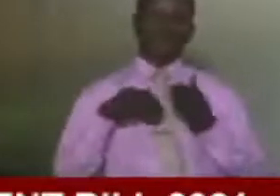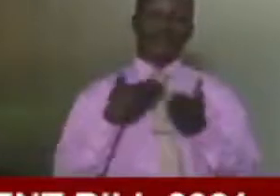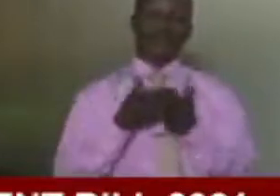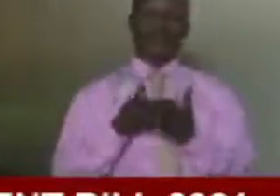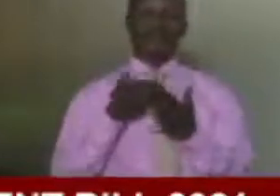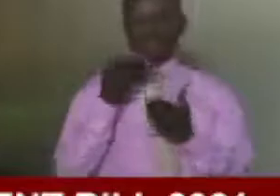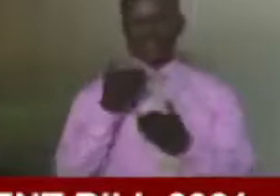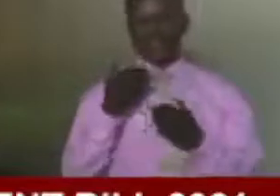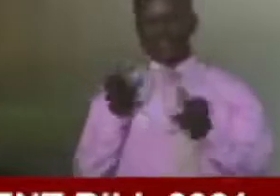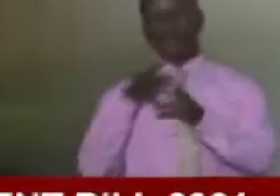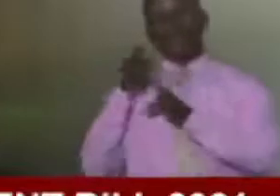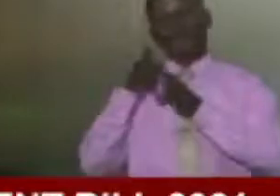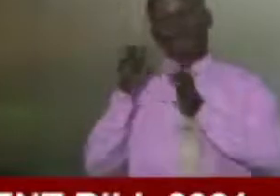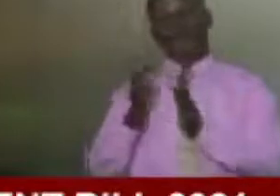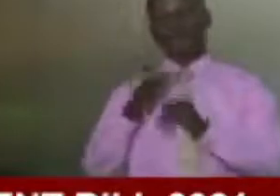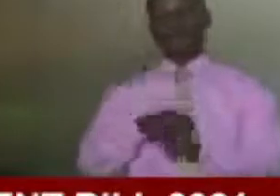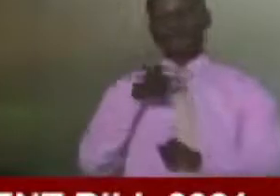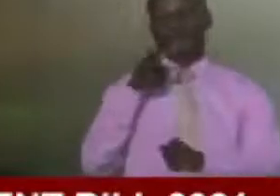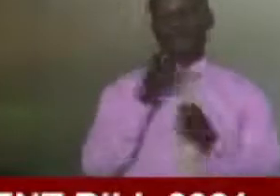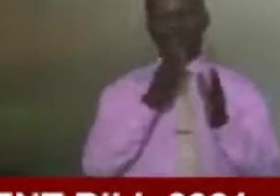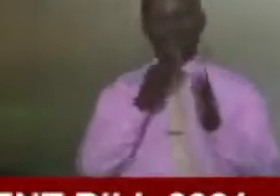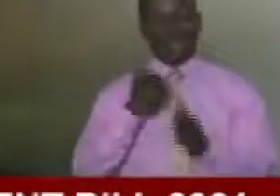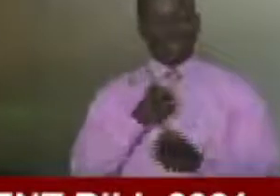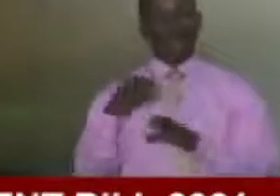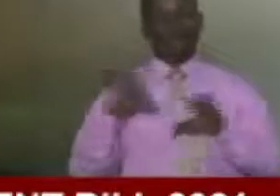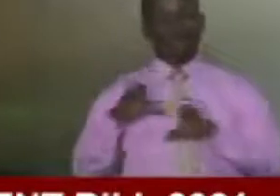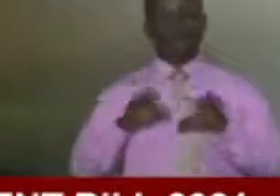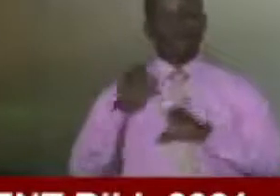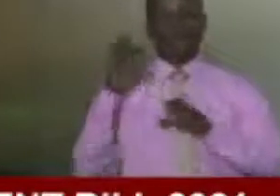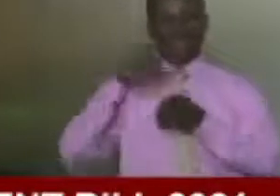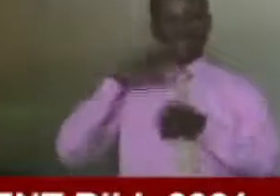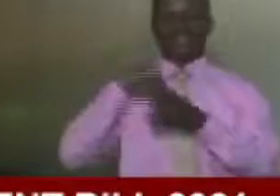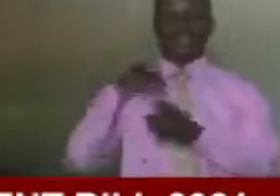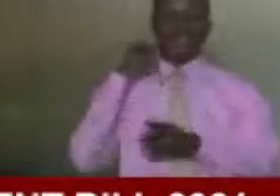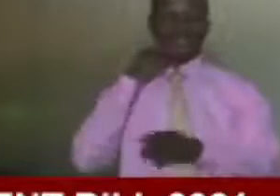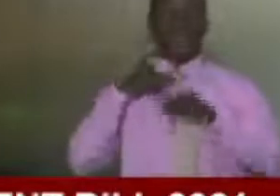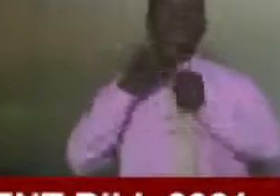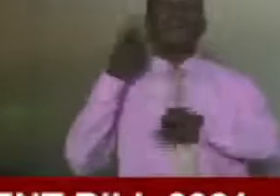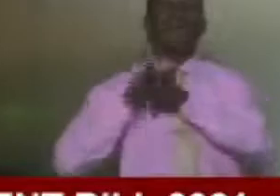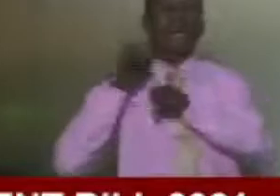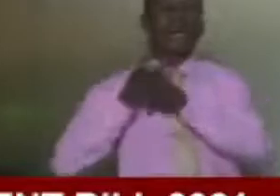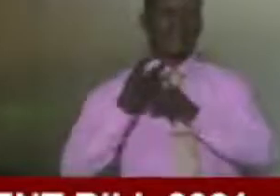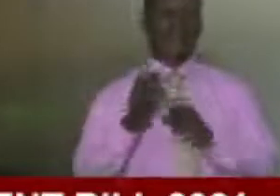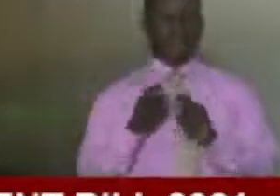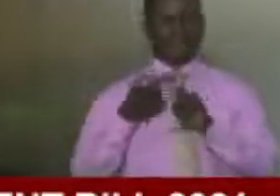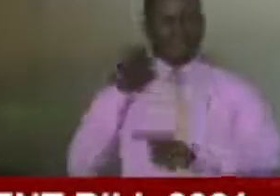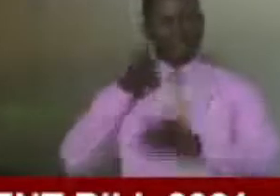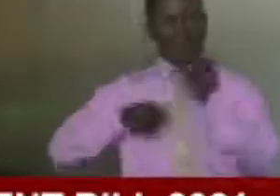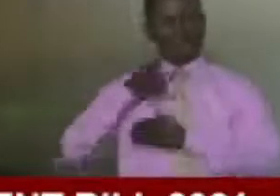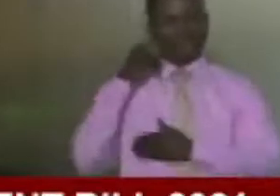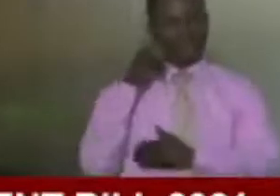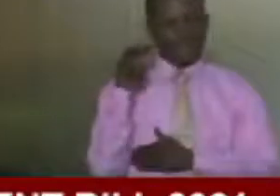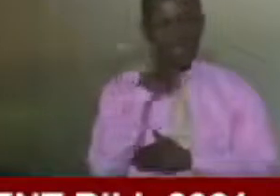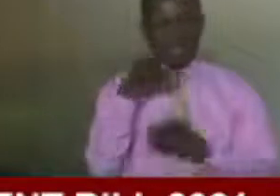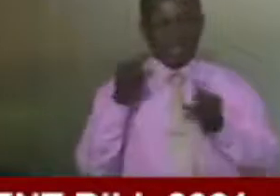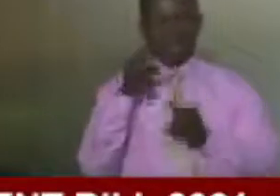you've organized elections in Nigeria. How difficult is it for, from what you're seeing now, you're watching from the